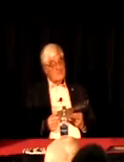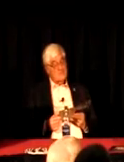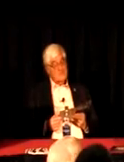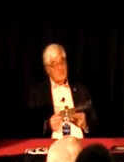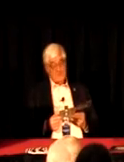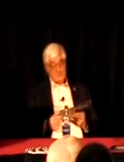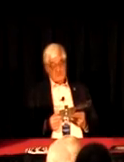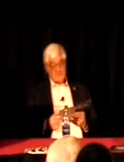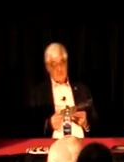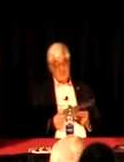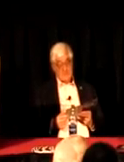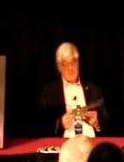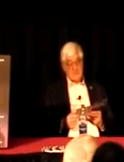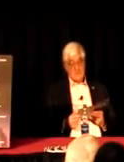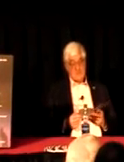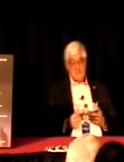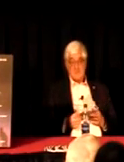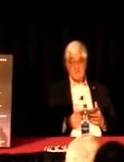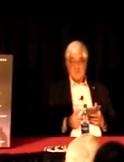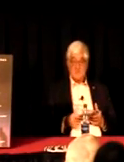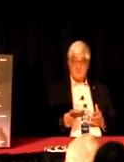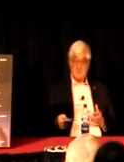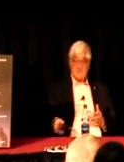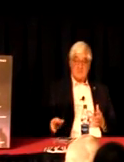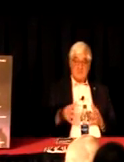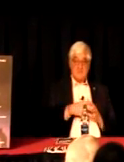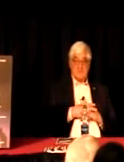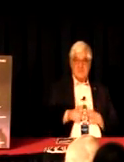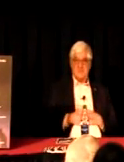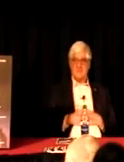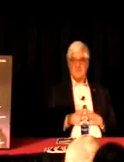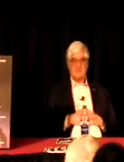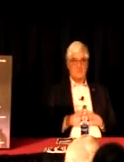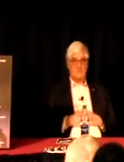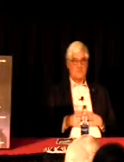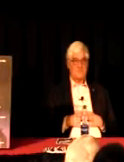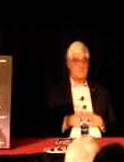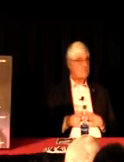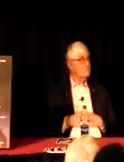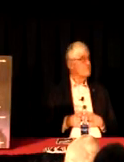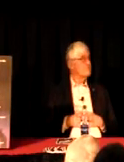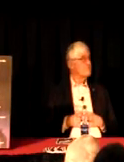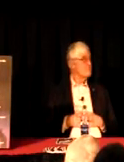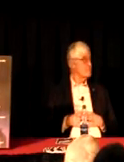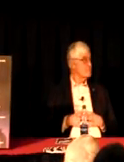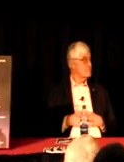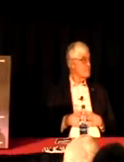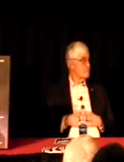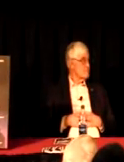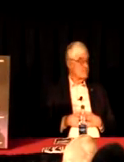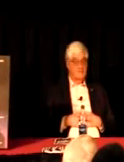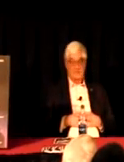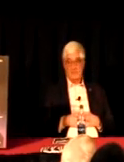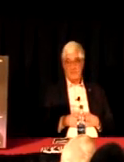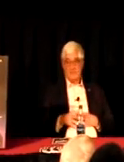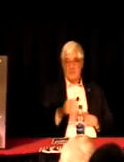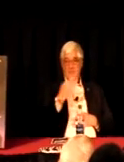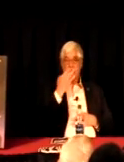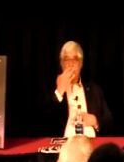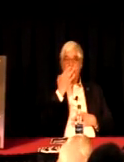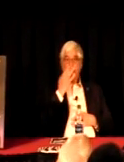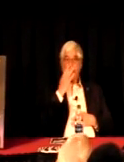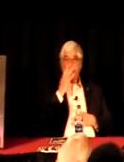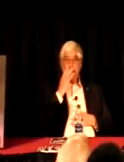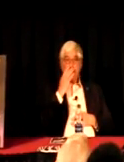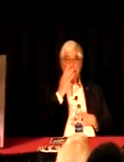on behalf of the University of Montana Alumni Association and the Alumni Association Community